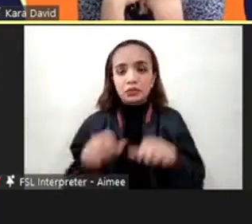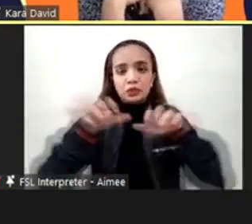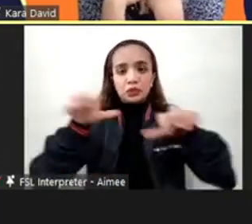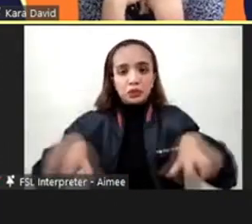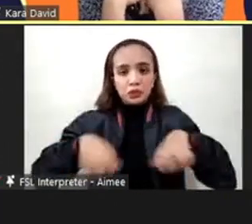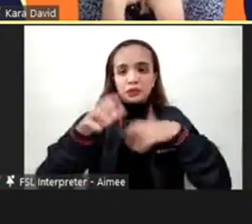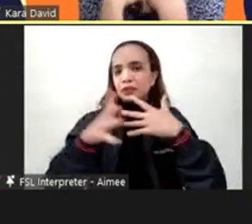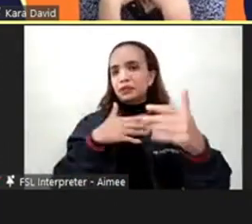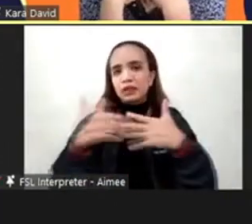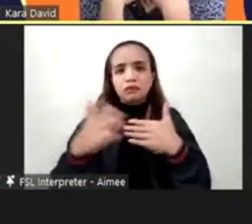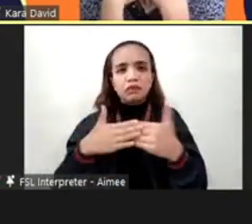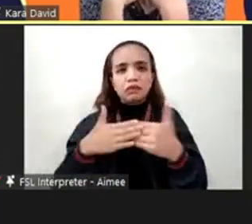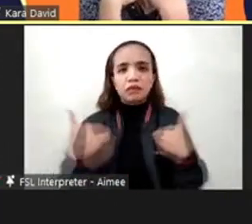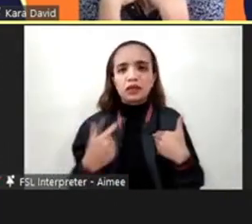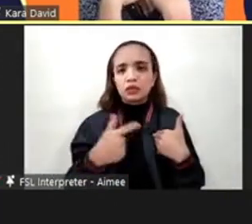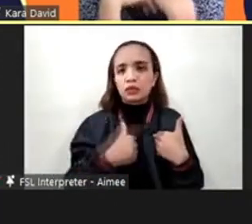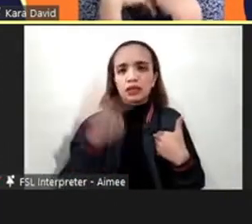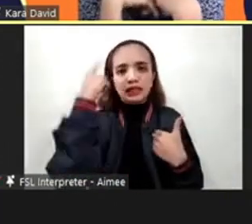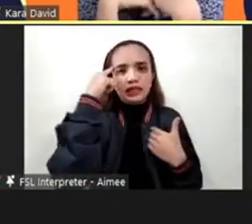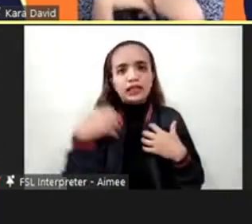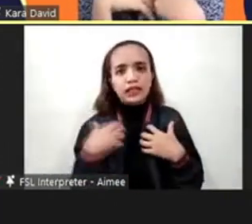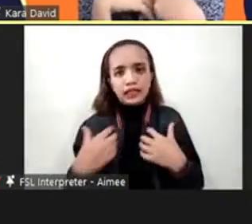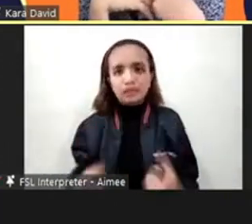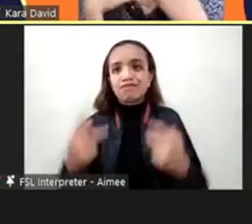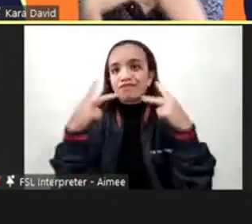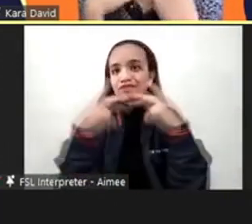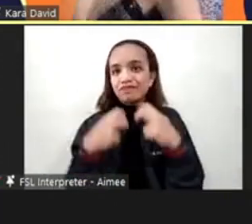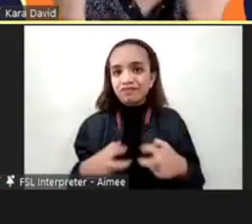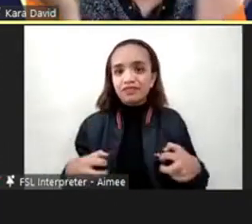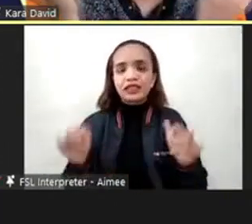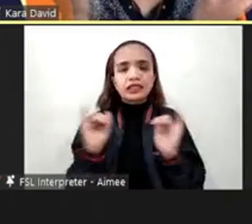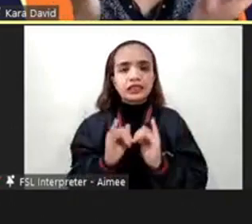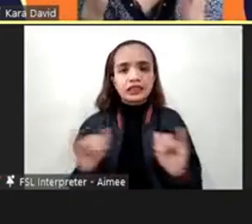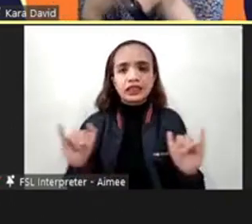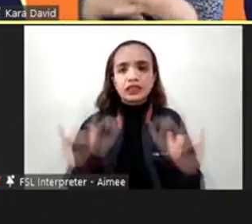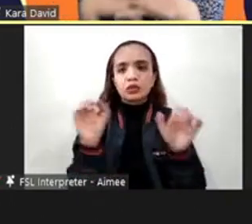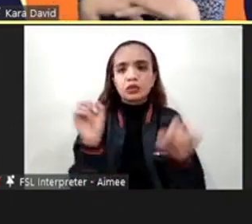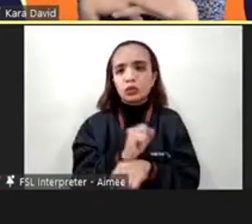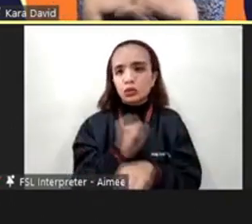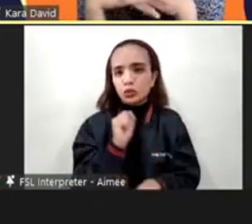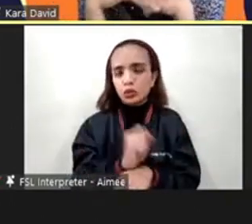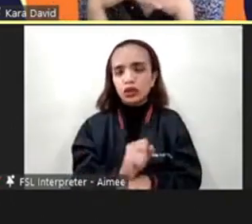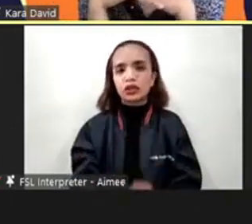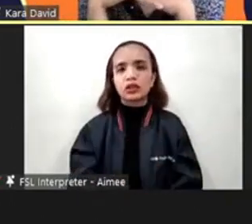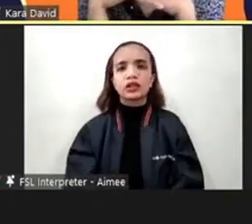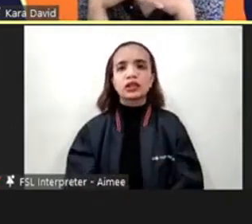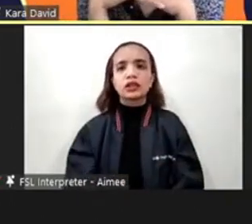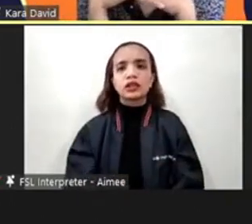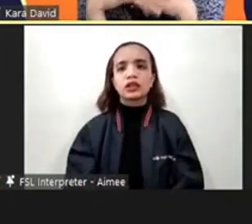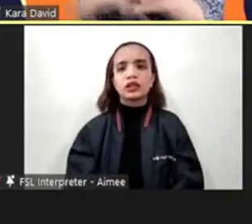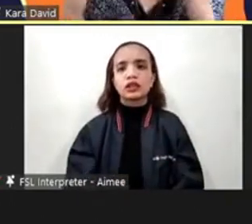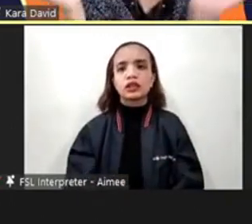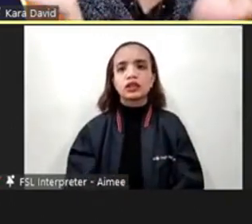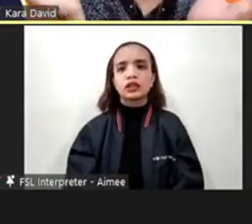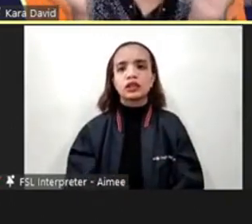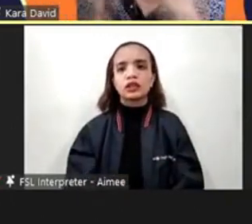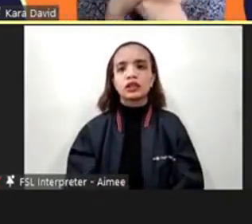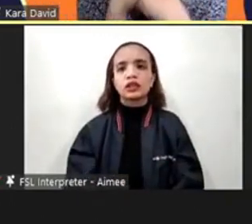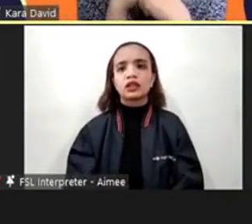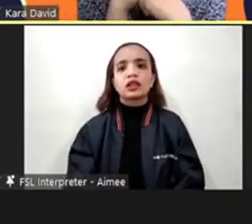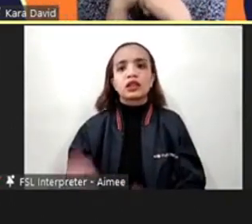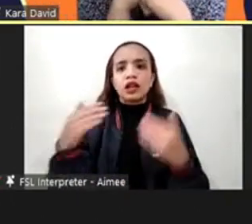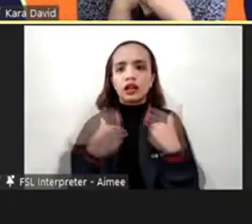mental health condition, if I am able to still do my job and to do a wonderful job living this